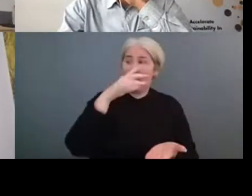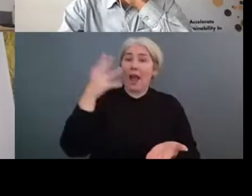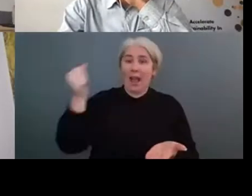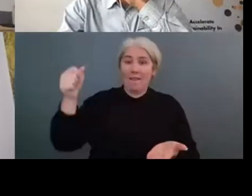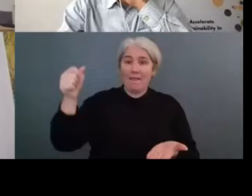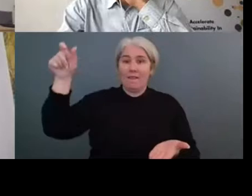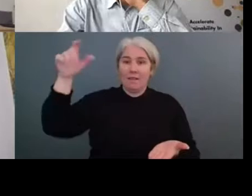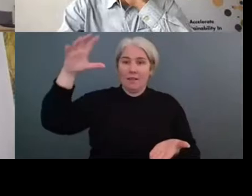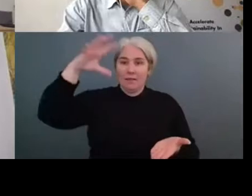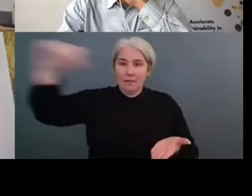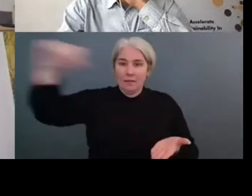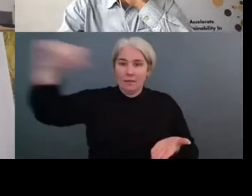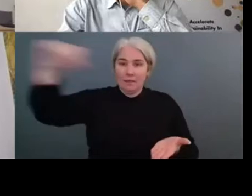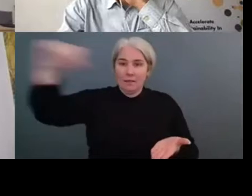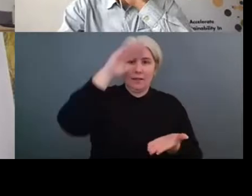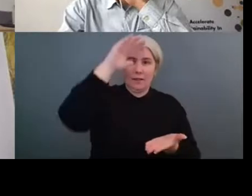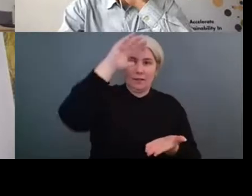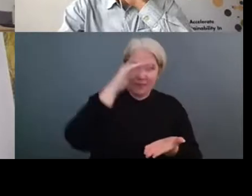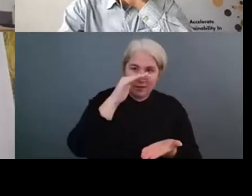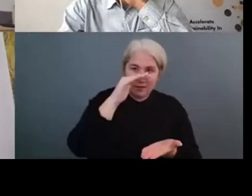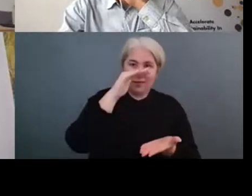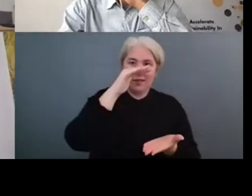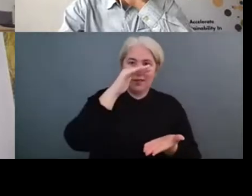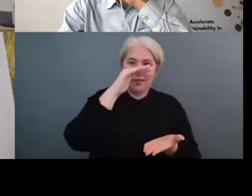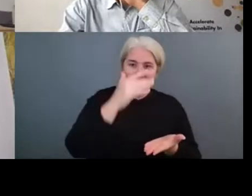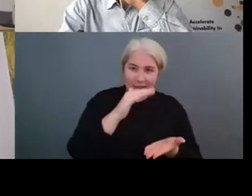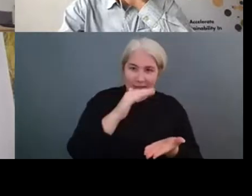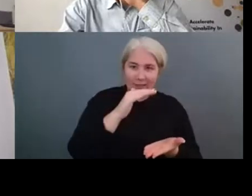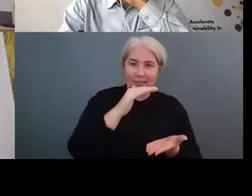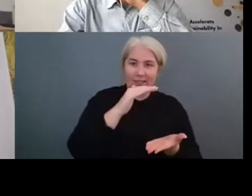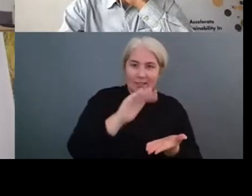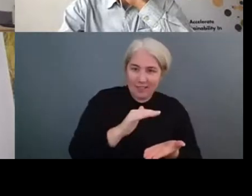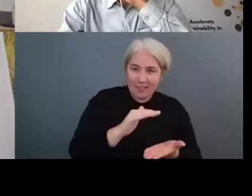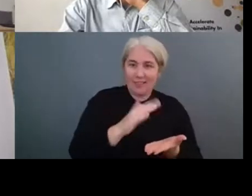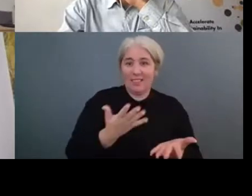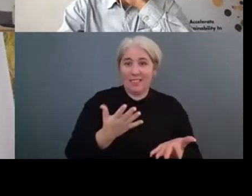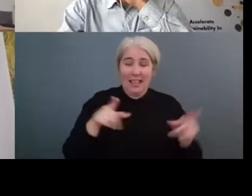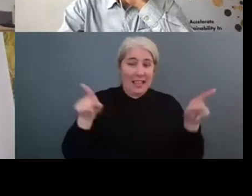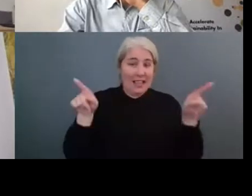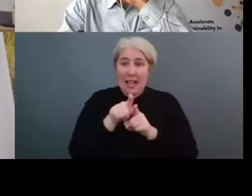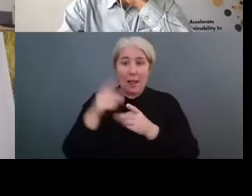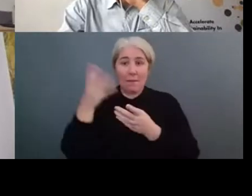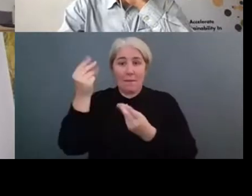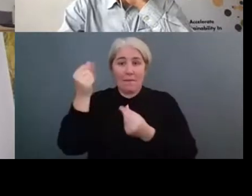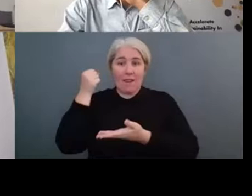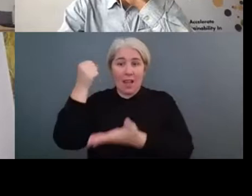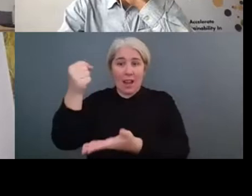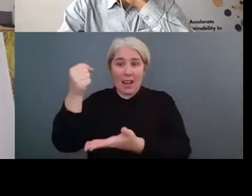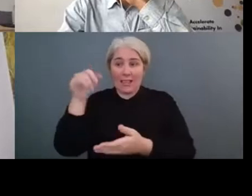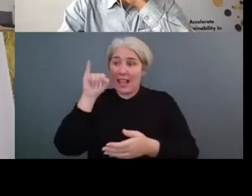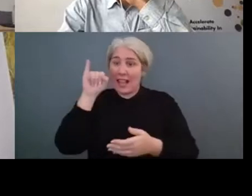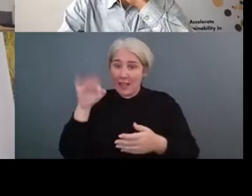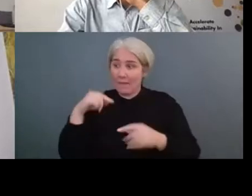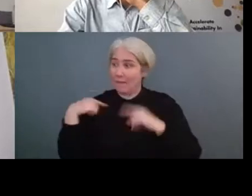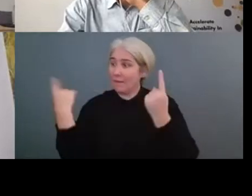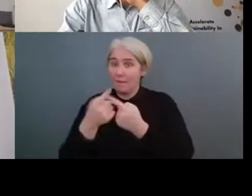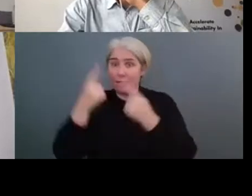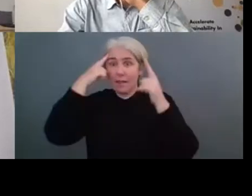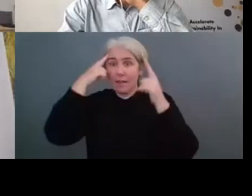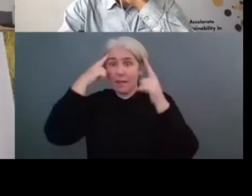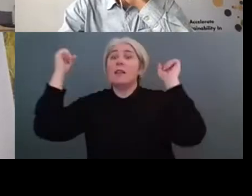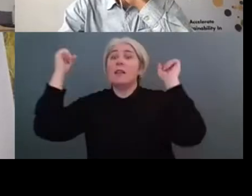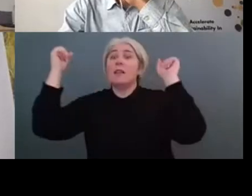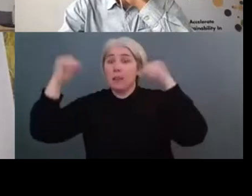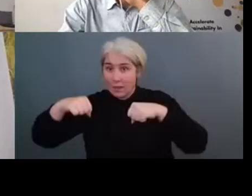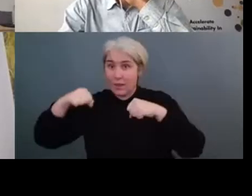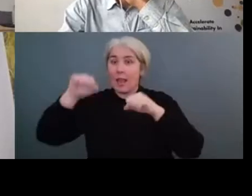That will be the consequence of the decision we already make, and that's exactly the same for finance. And so we are really